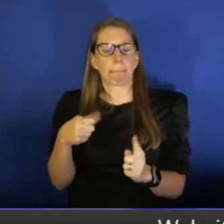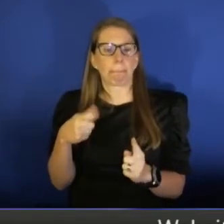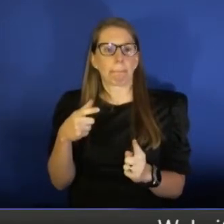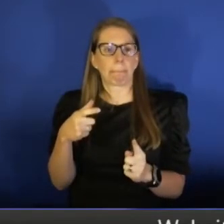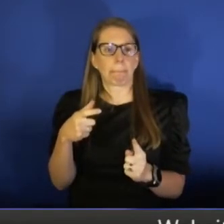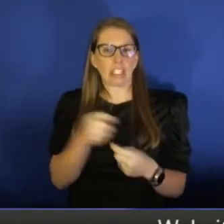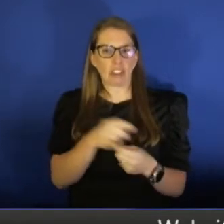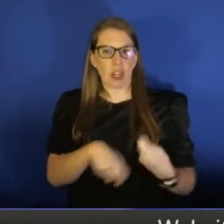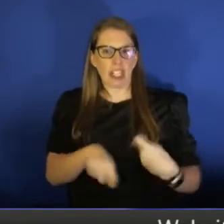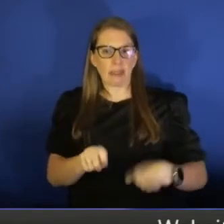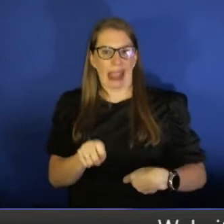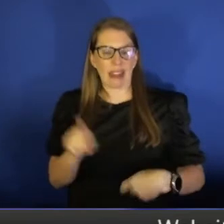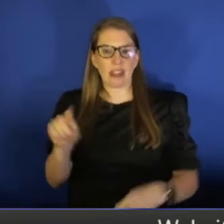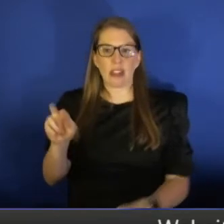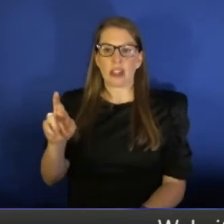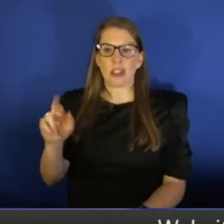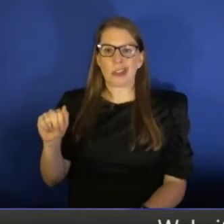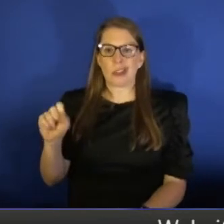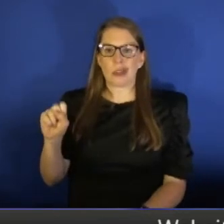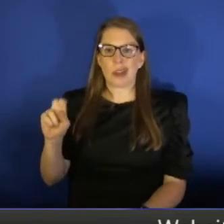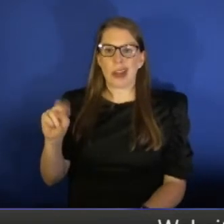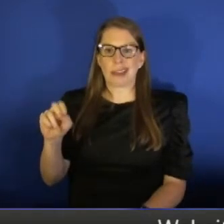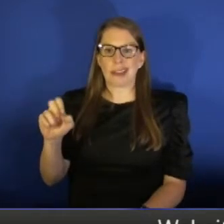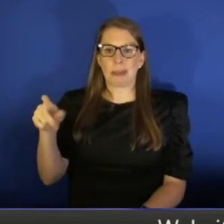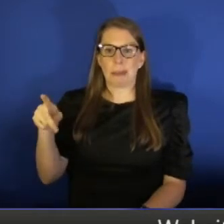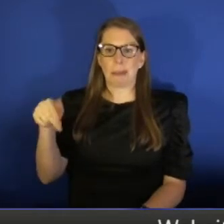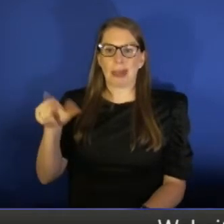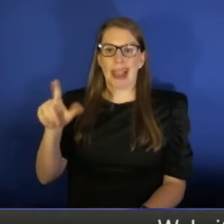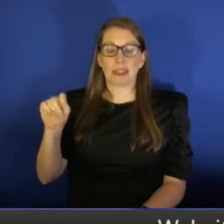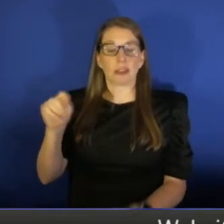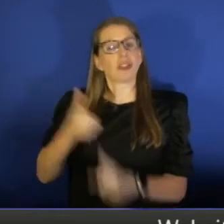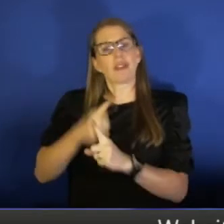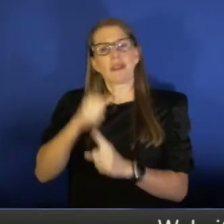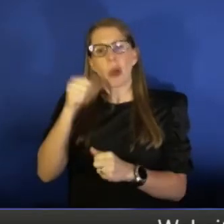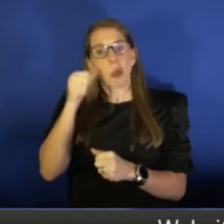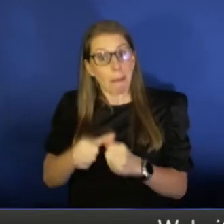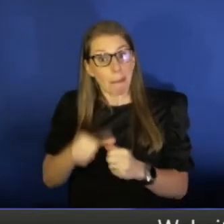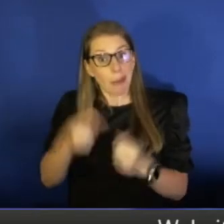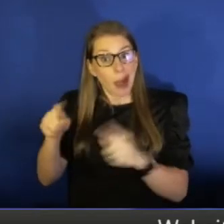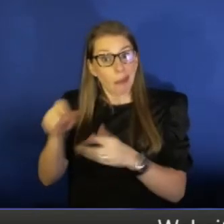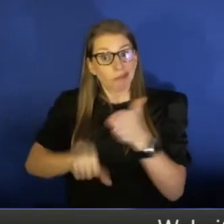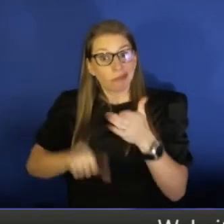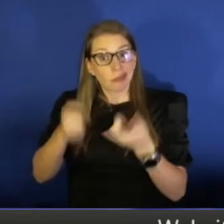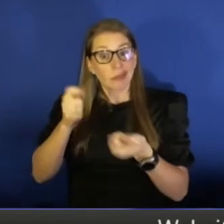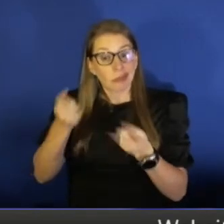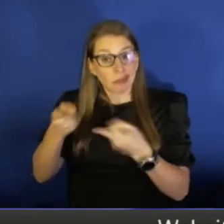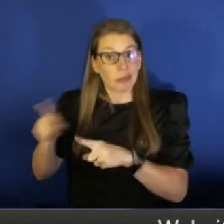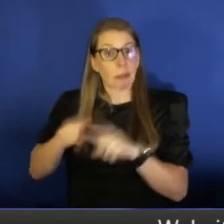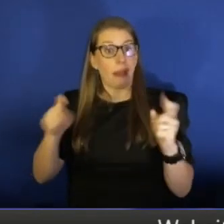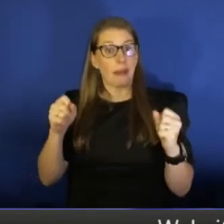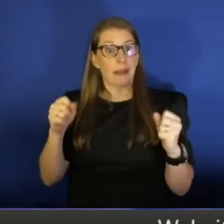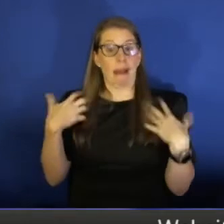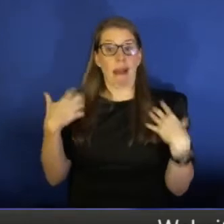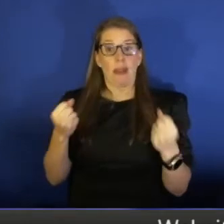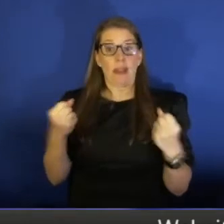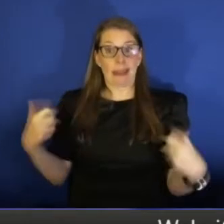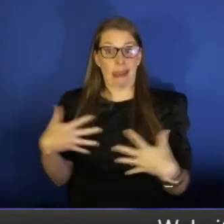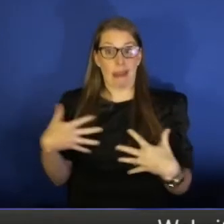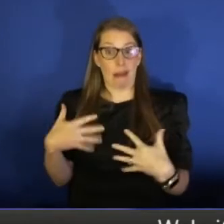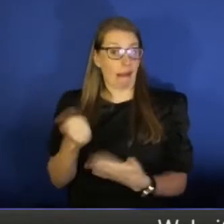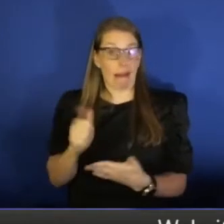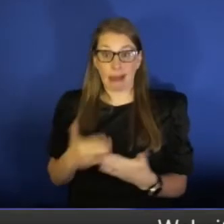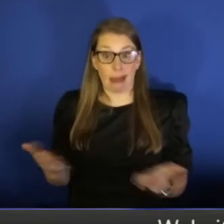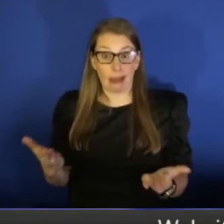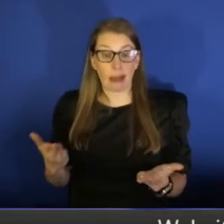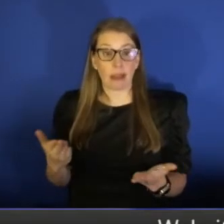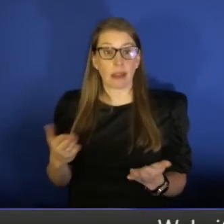journey? You don't remember the transplant, but just throughout the years, has there been anything that has there been a health scare? Has there been anything that you can advocate